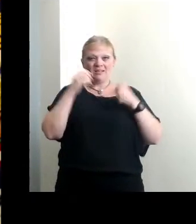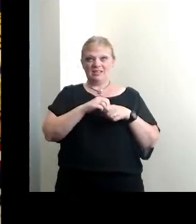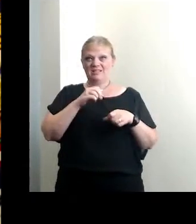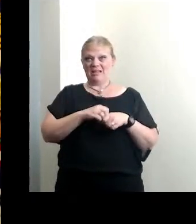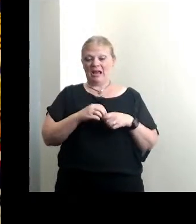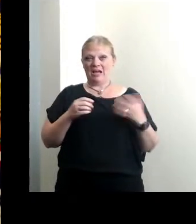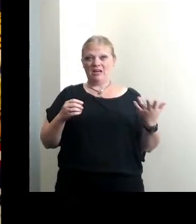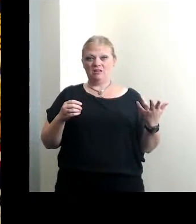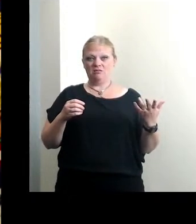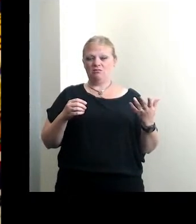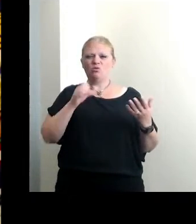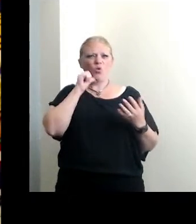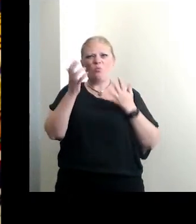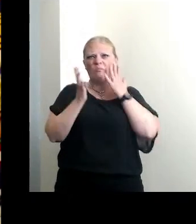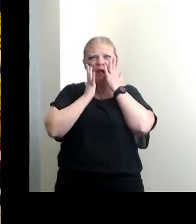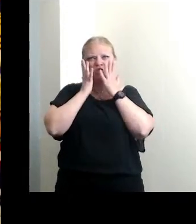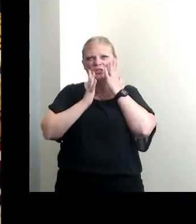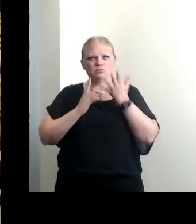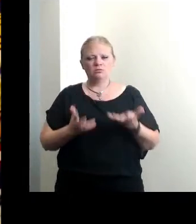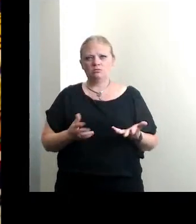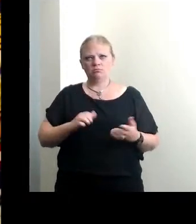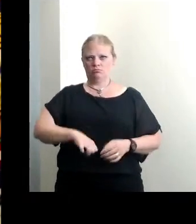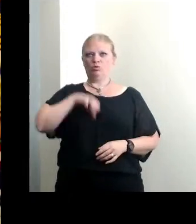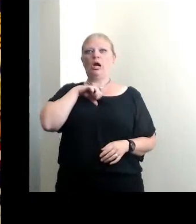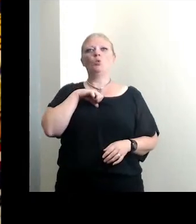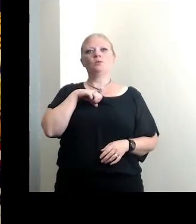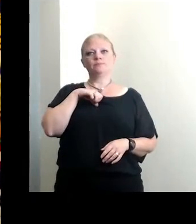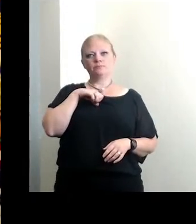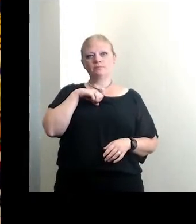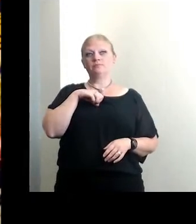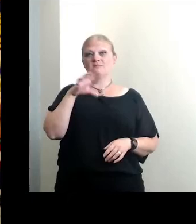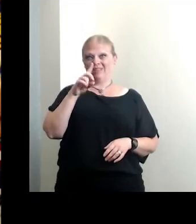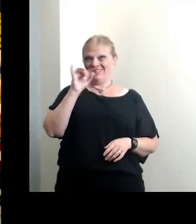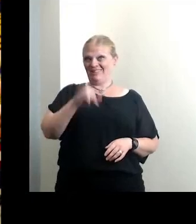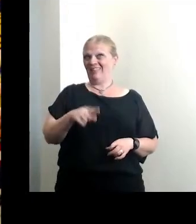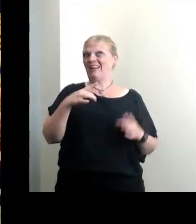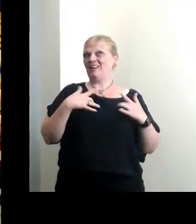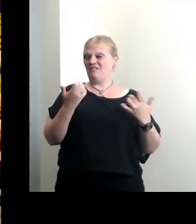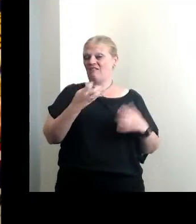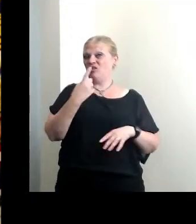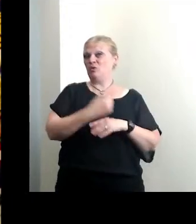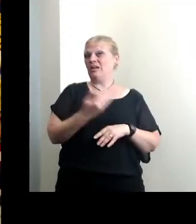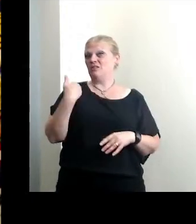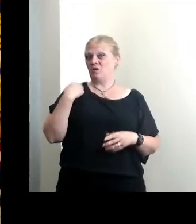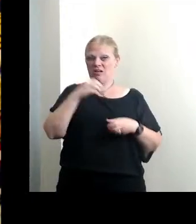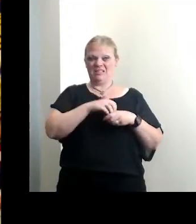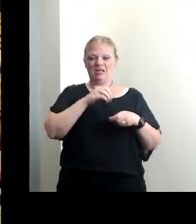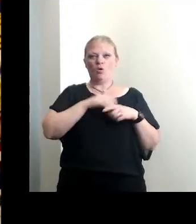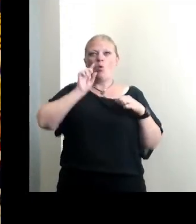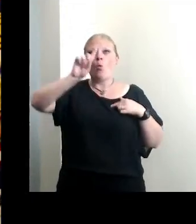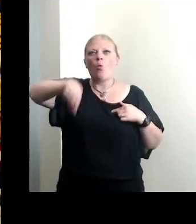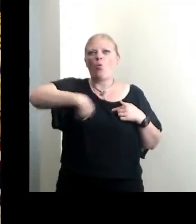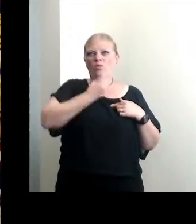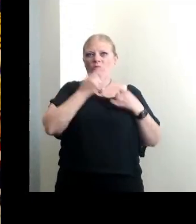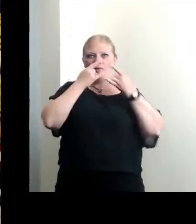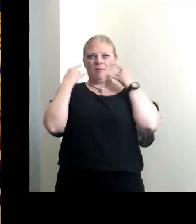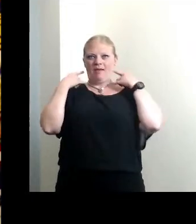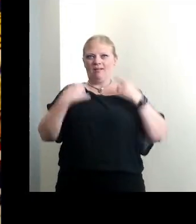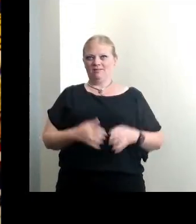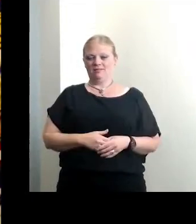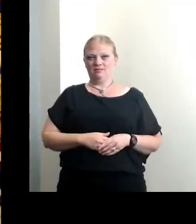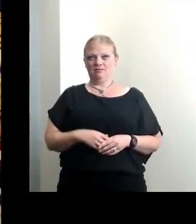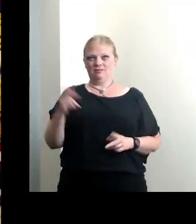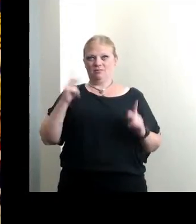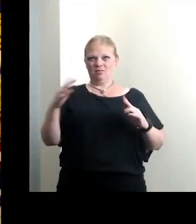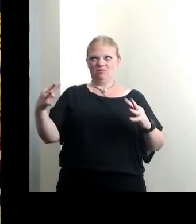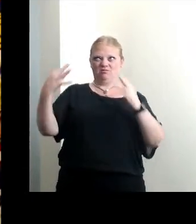indoors, don't be embarrassed by it. Be proud. I did that in an event a couple days ago. I was indoors. I was the only one wearing a mask. And